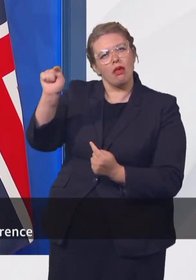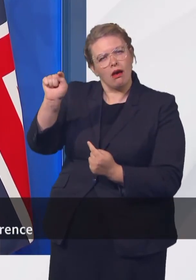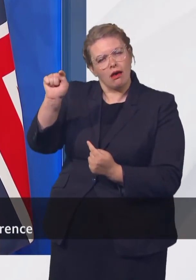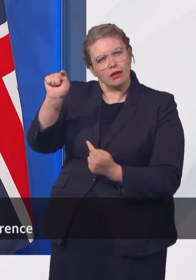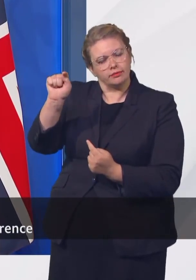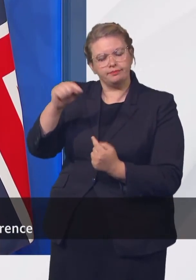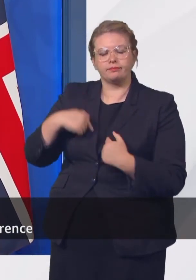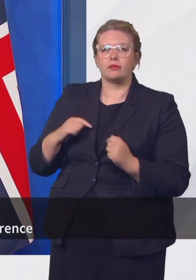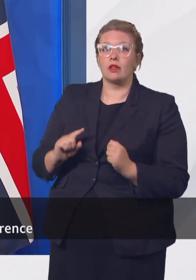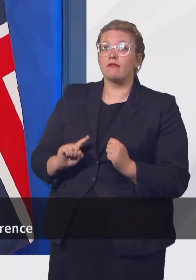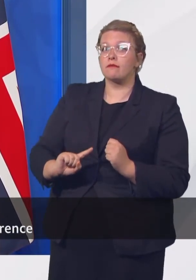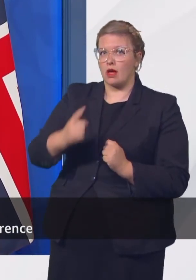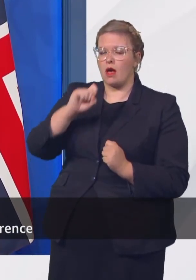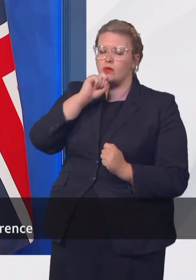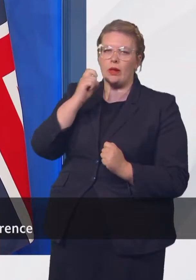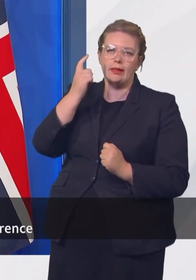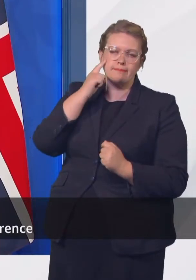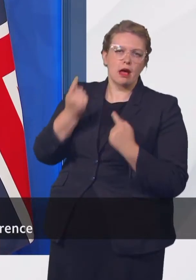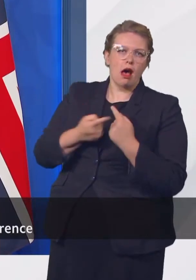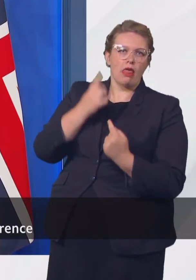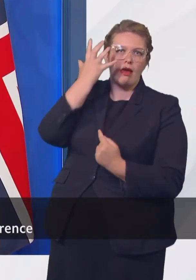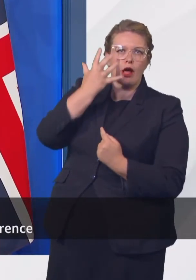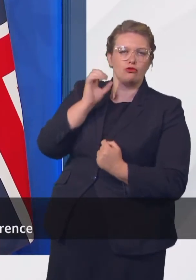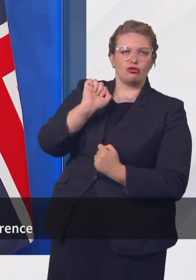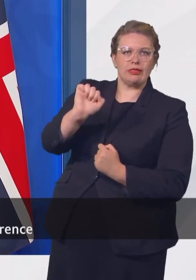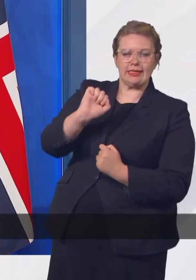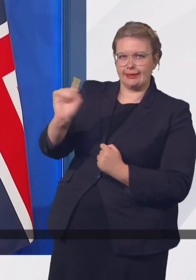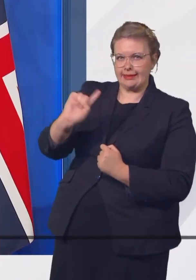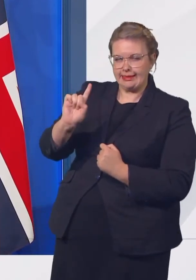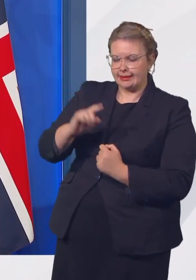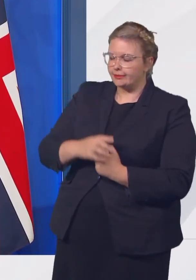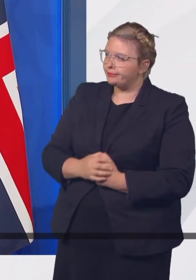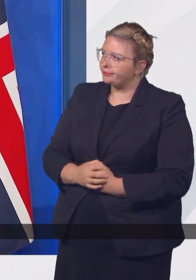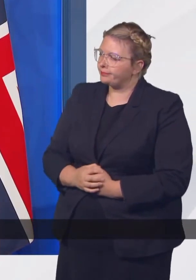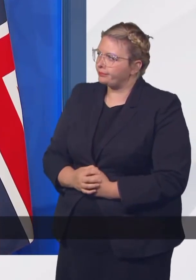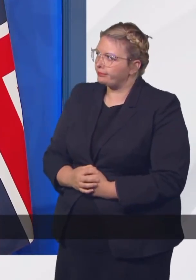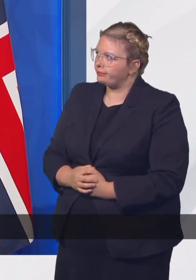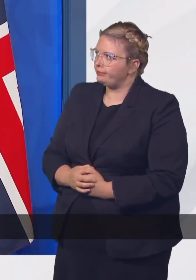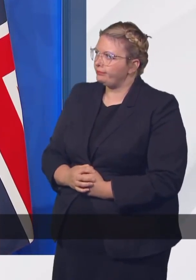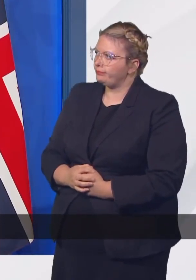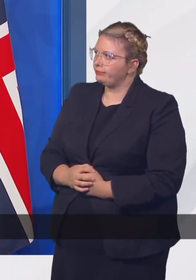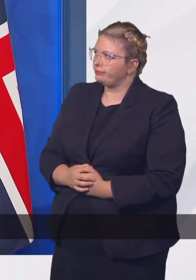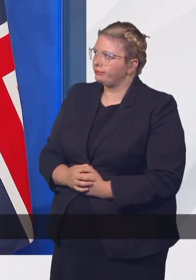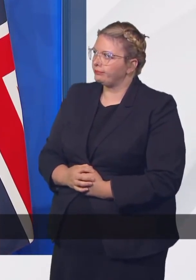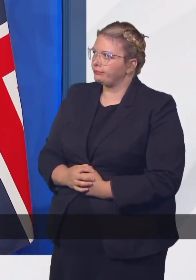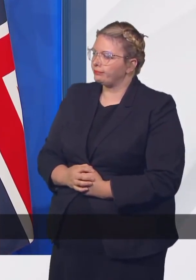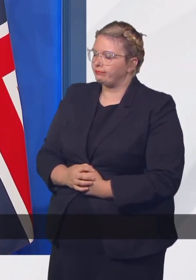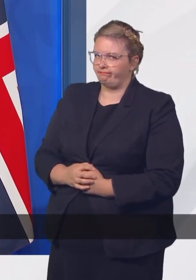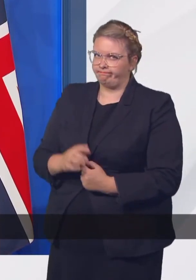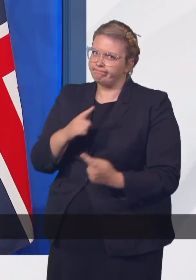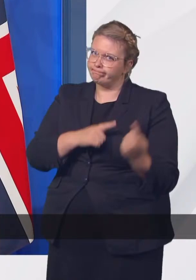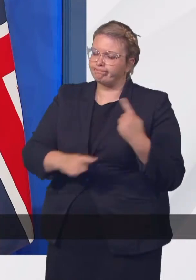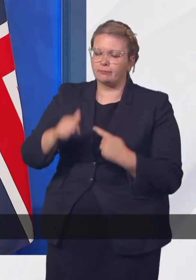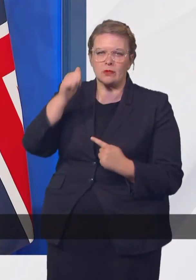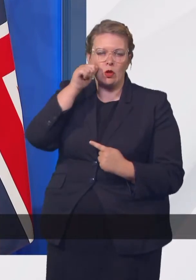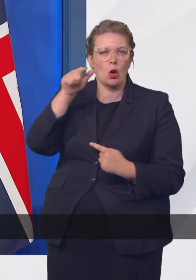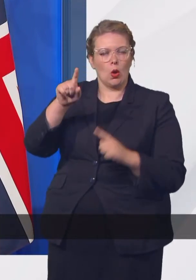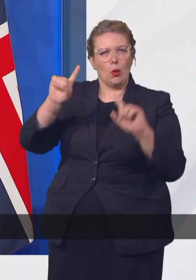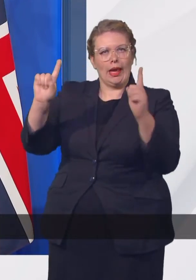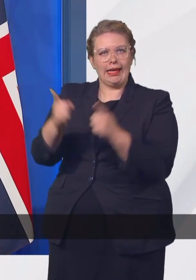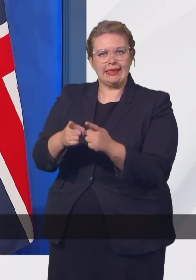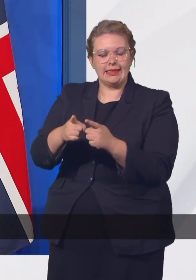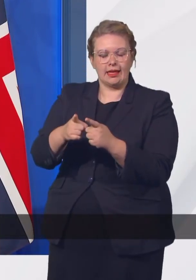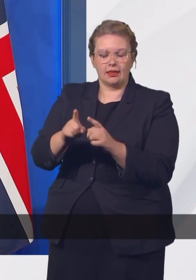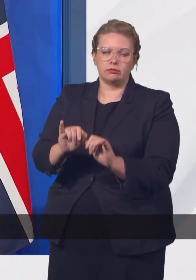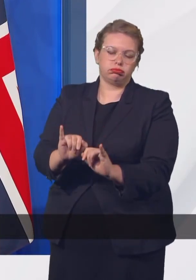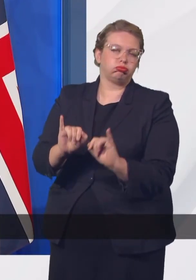talking about events around the world. We've all seen the harrowing pictures of what's happening in India. And I